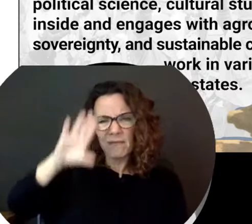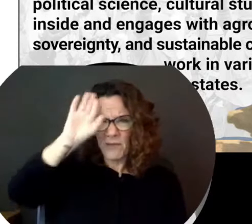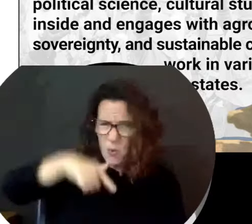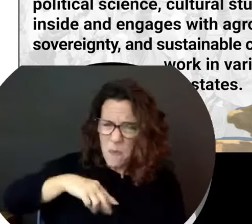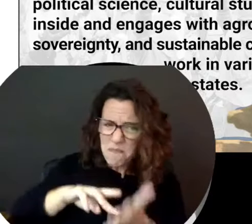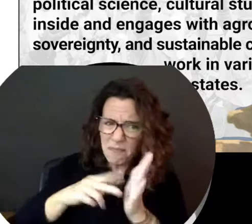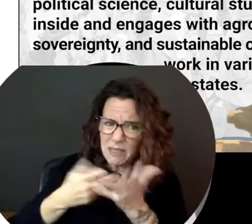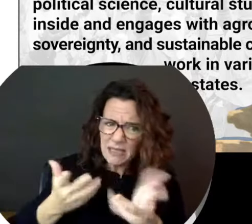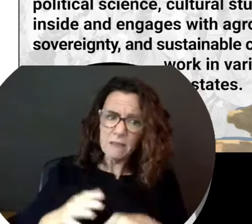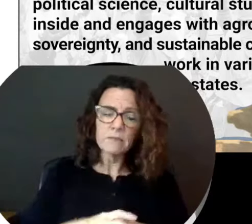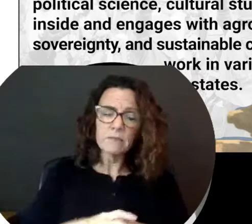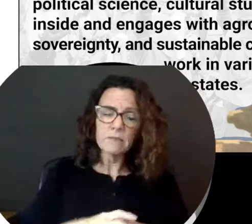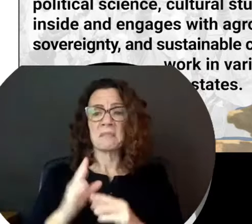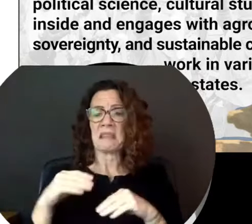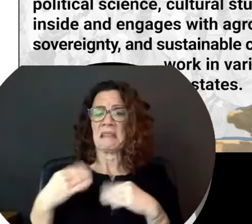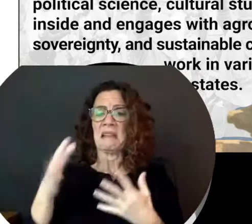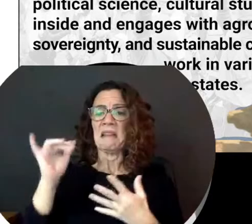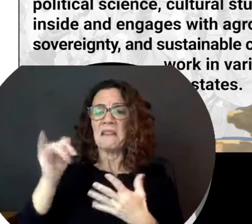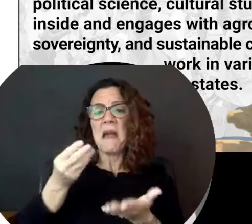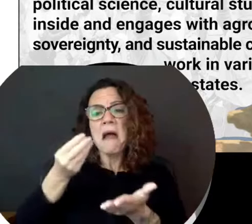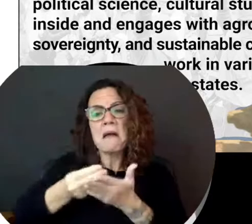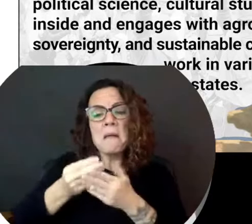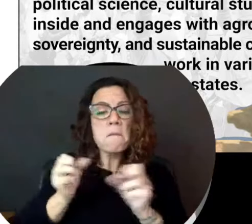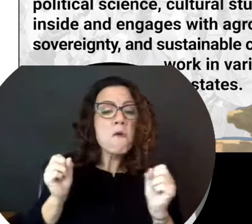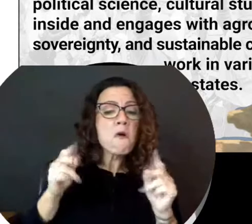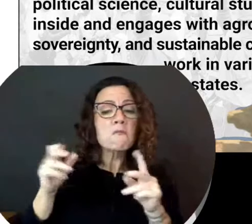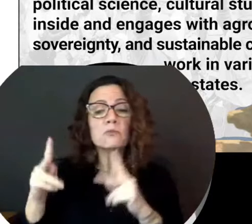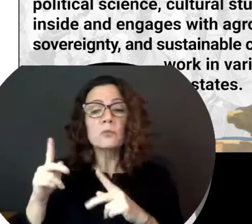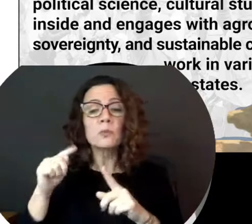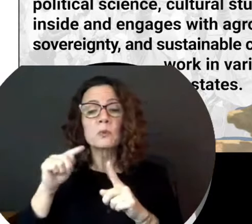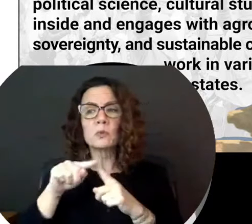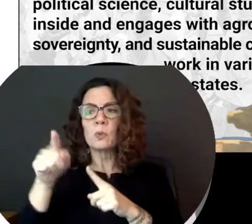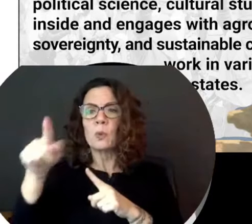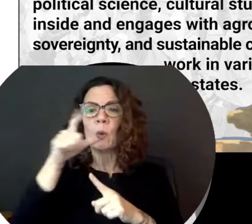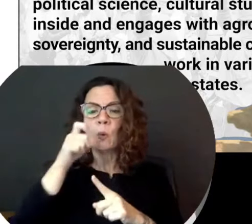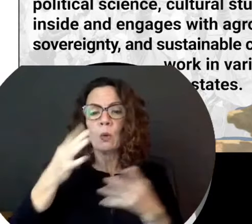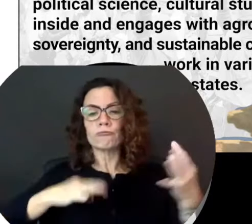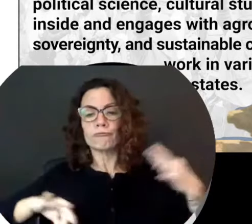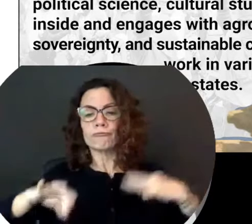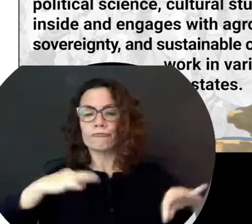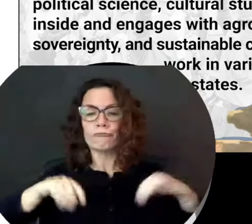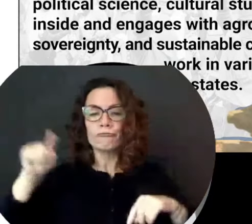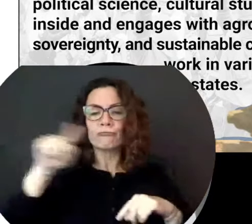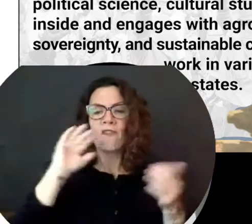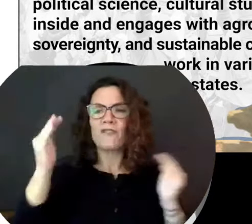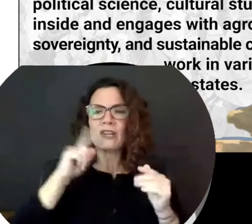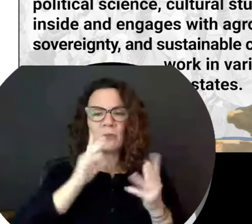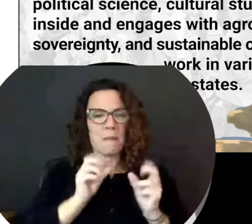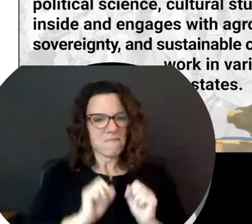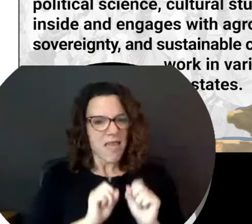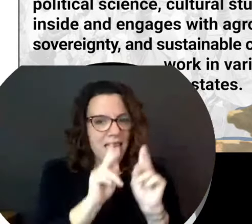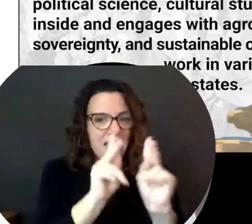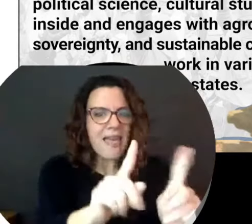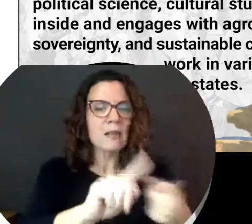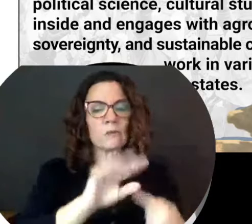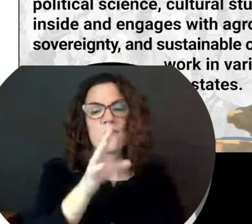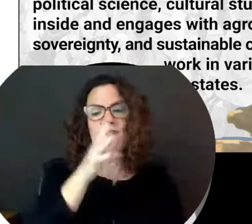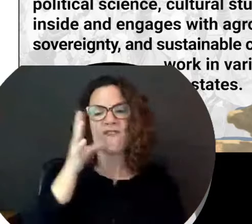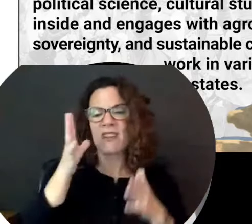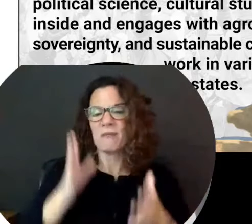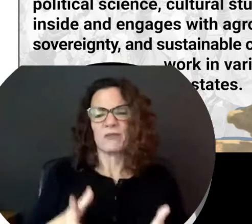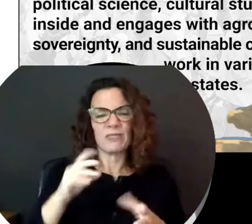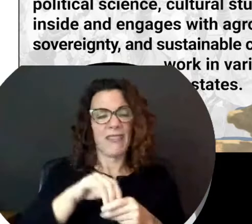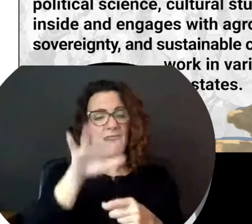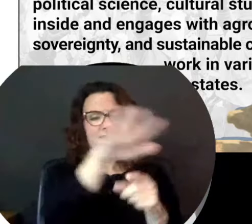one of their stakeholders versus actually going to the local farmer in the area that takes pride in what they're growing and growing stuff